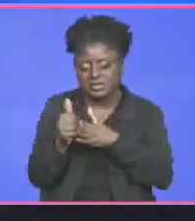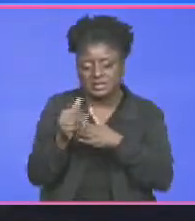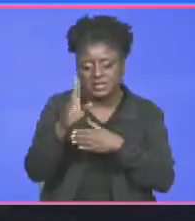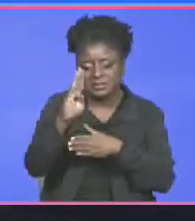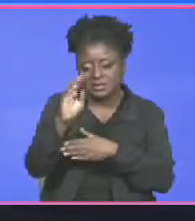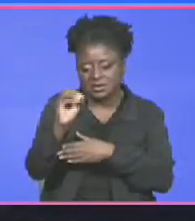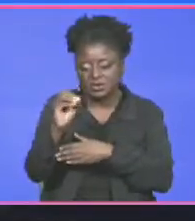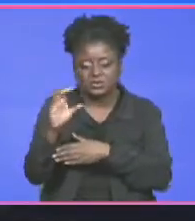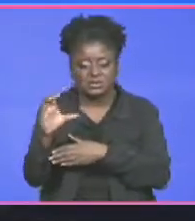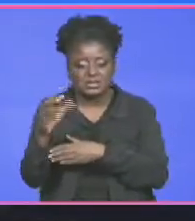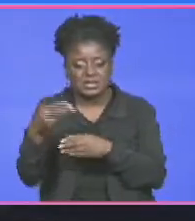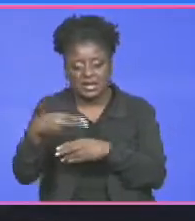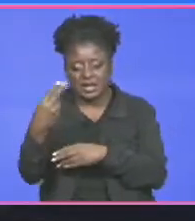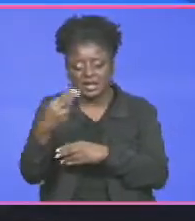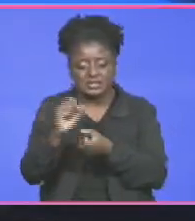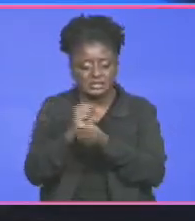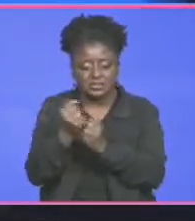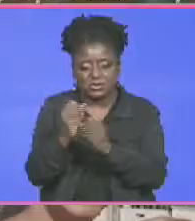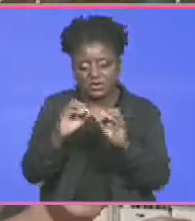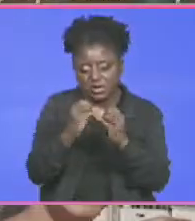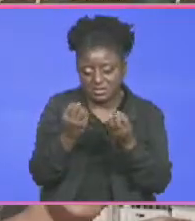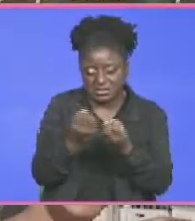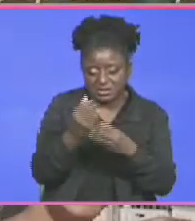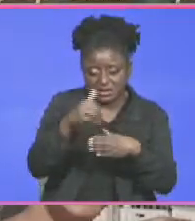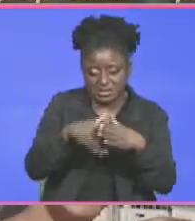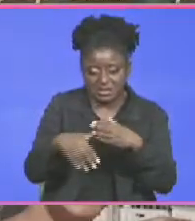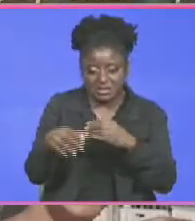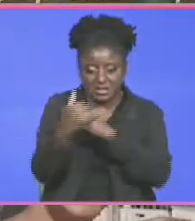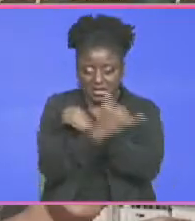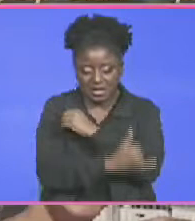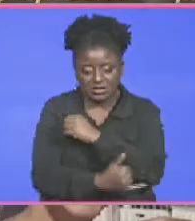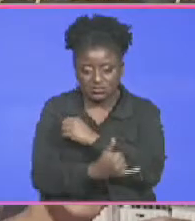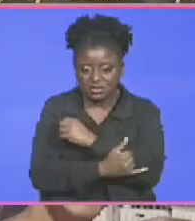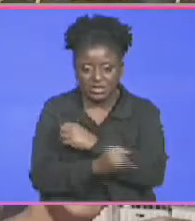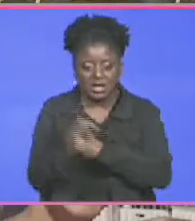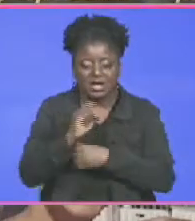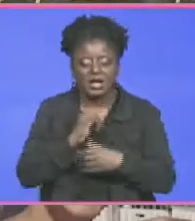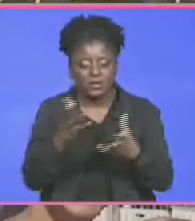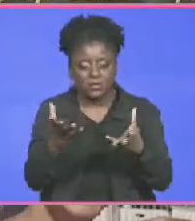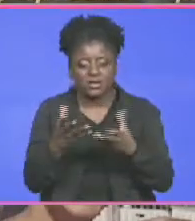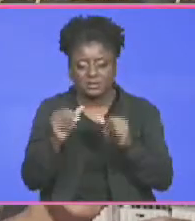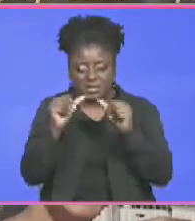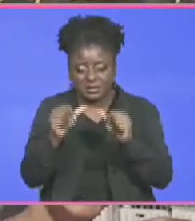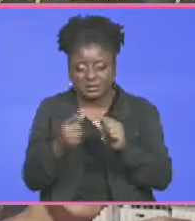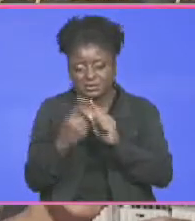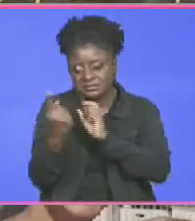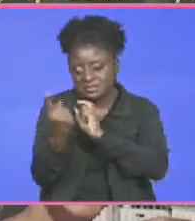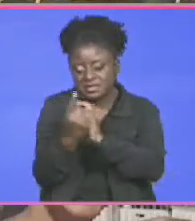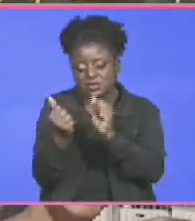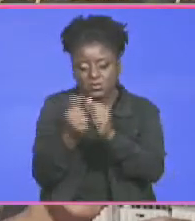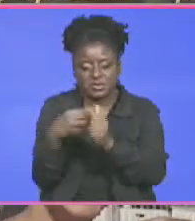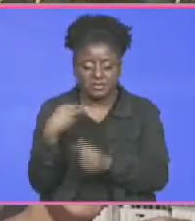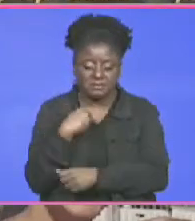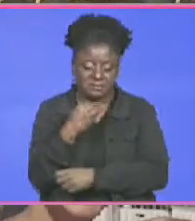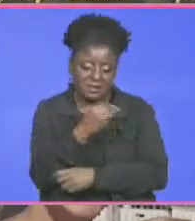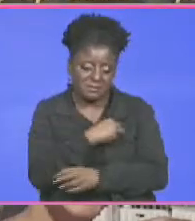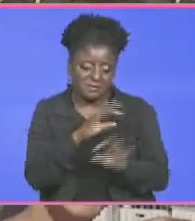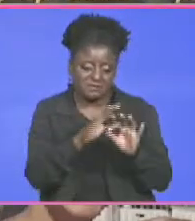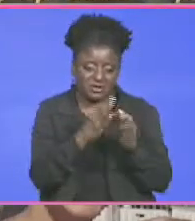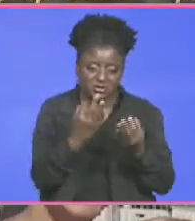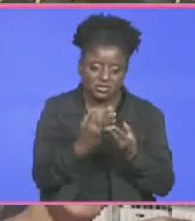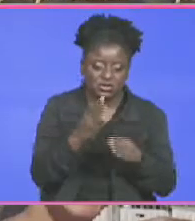country. I also commit to be able to meet with member federations on a regular